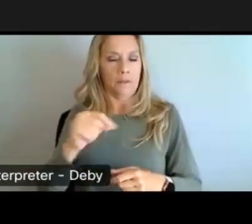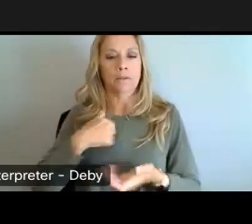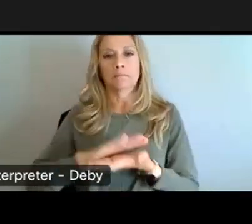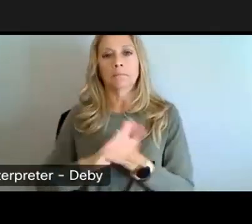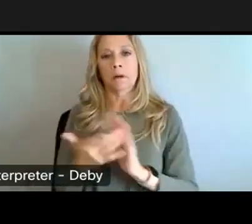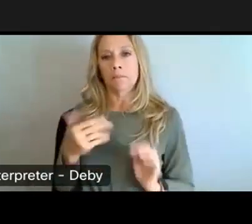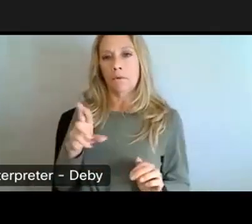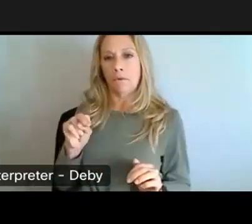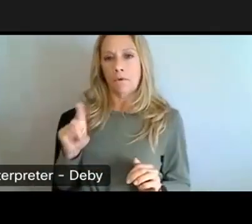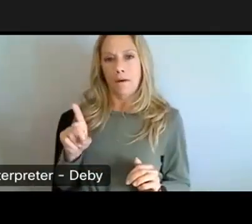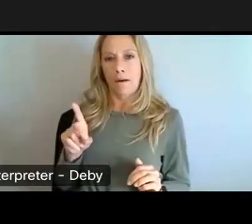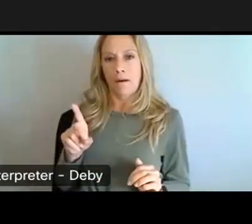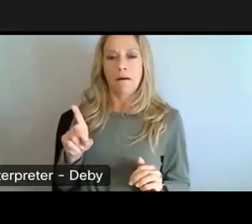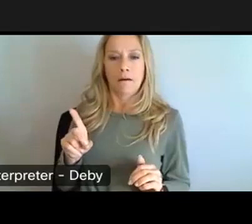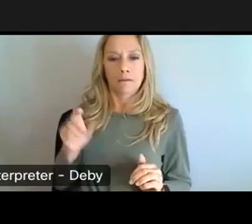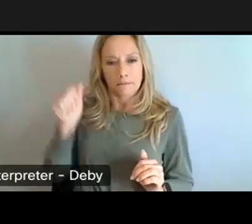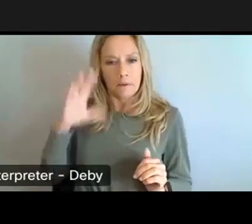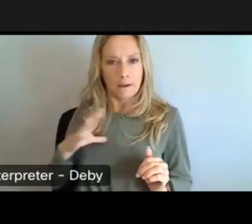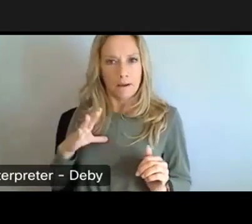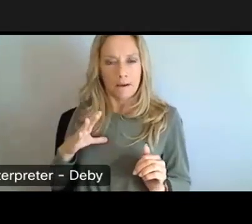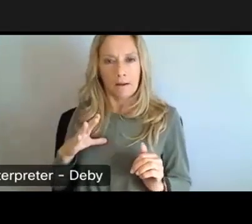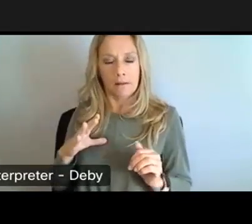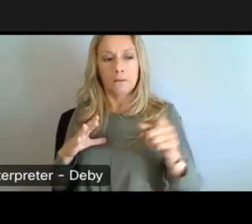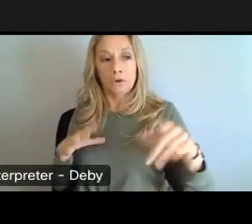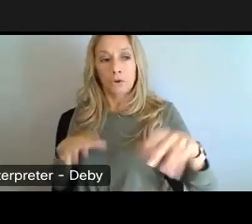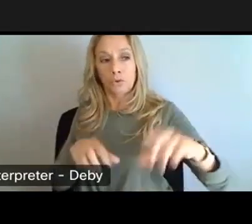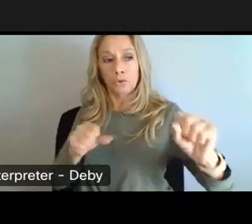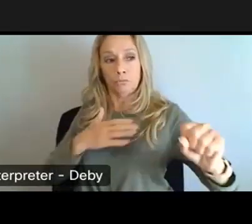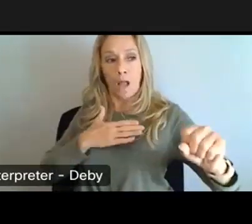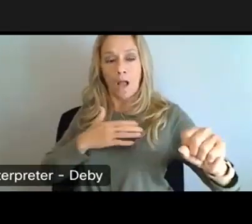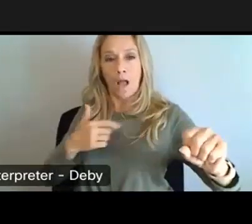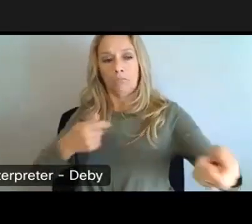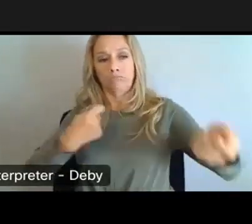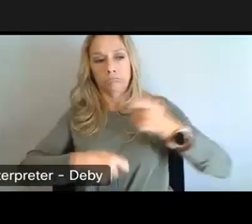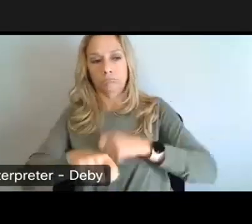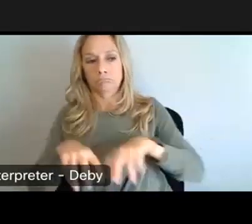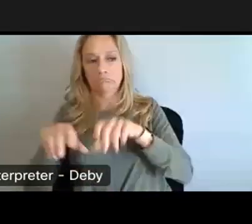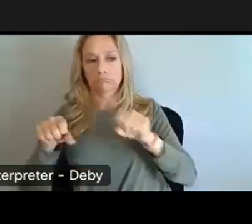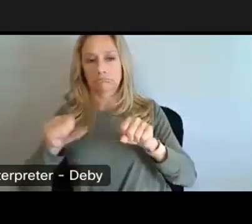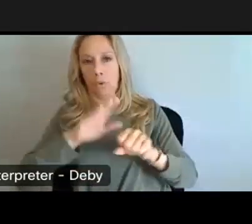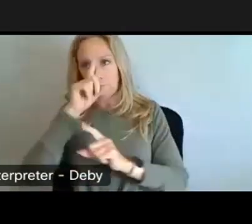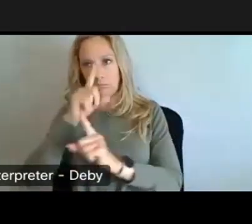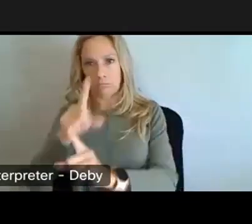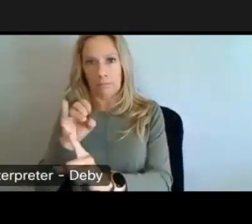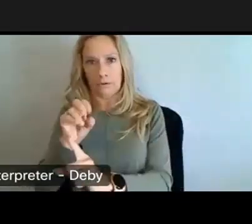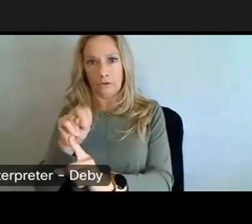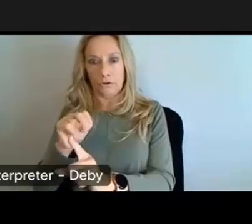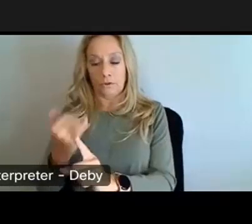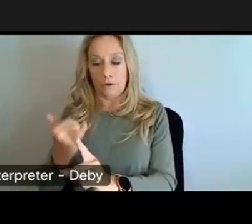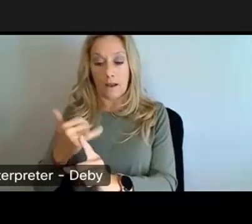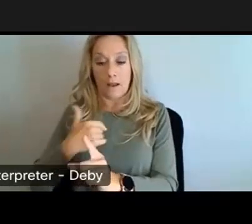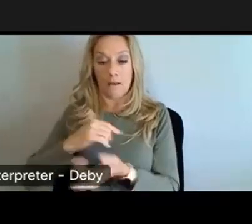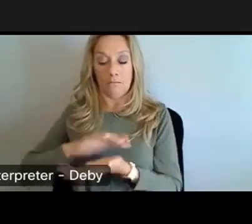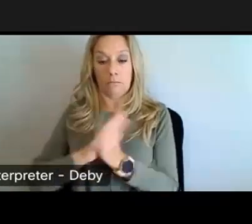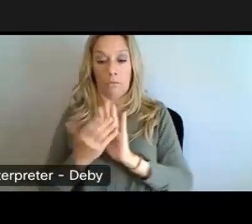our kind of two platoons flip-flopped, and they took over my sector and I took over their mission. And so now my mission became to